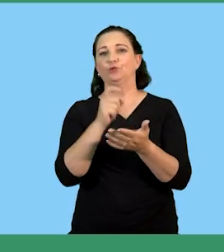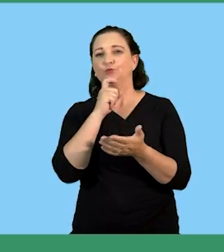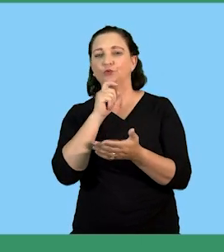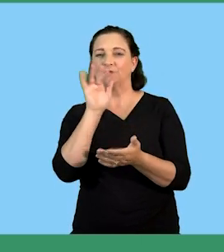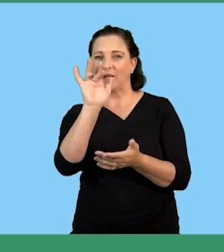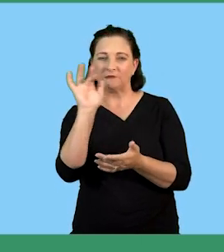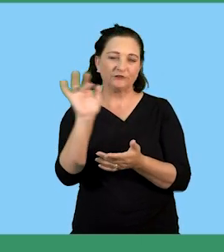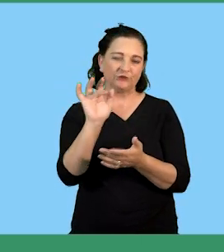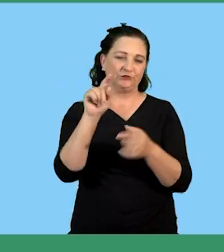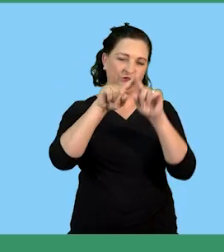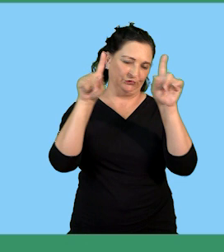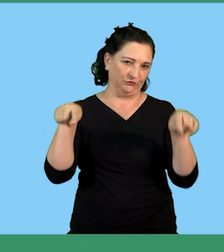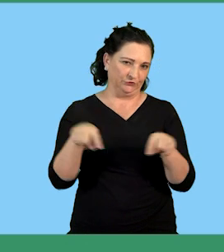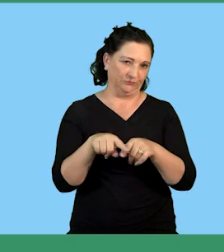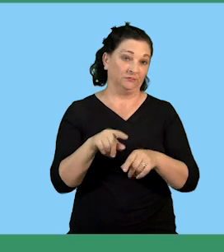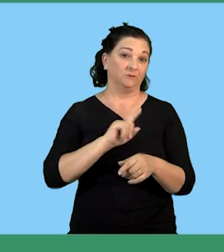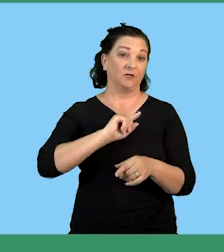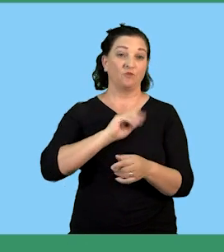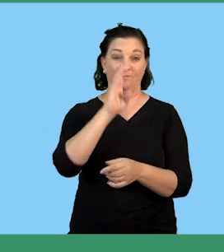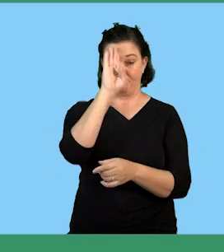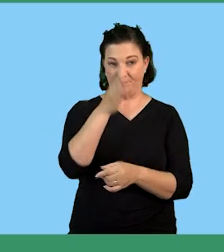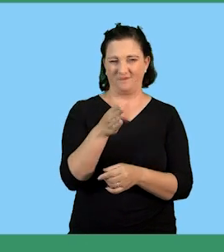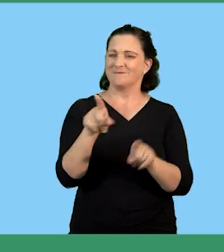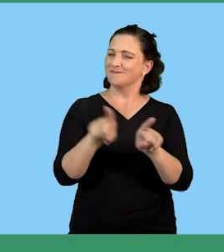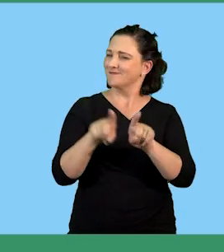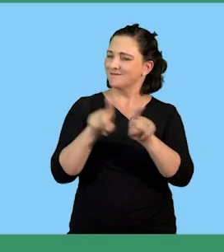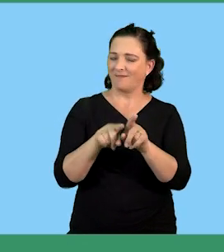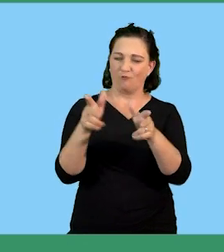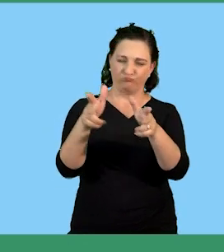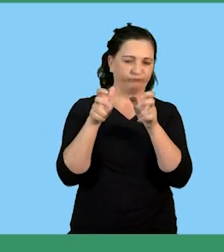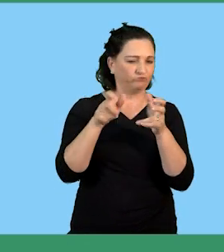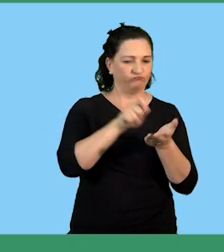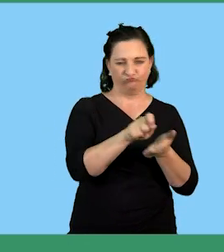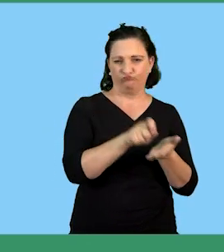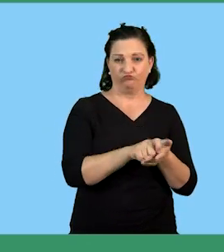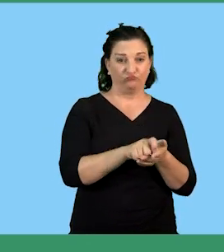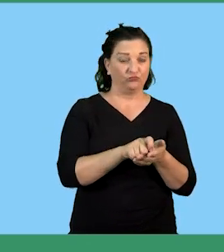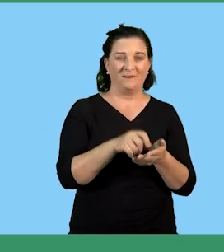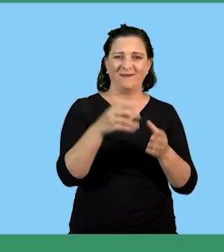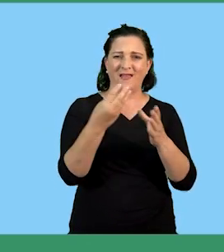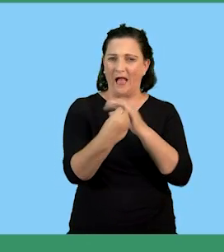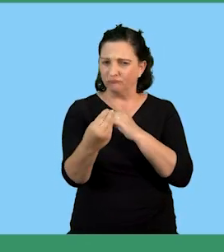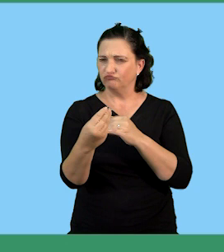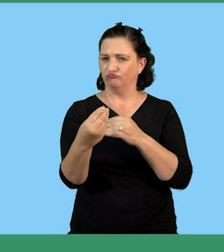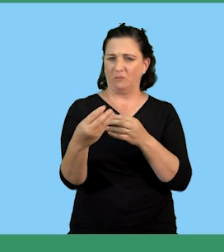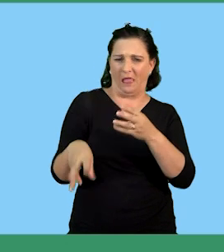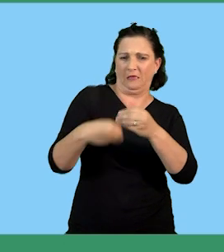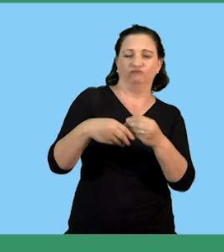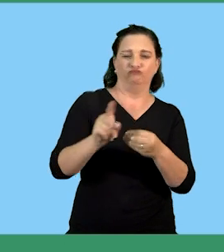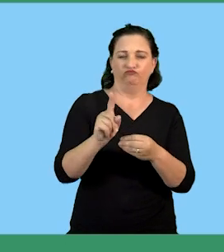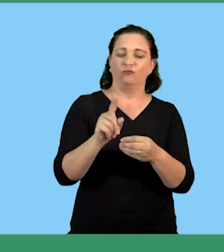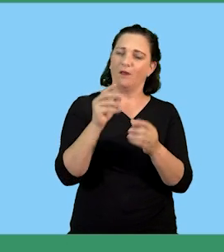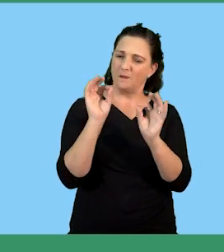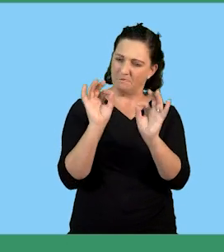can see this was taken verbatim, directly, word for word, as is from the scenario. Nothing was taken out, nothing was